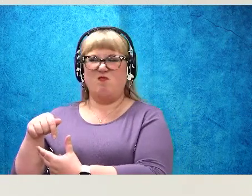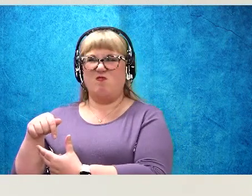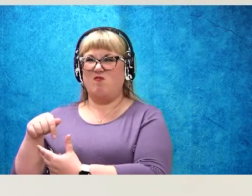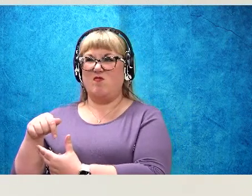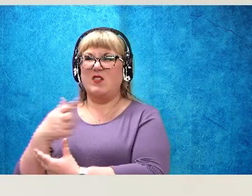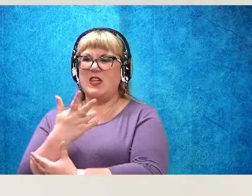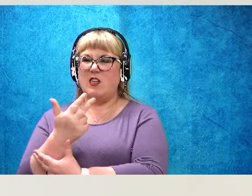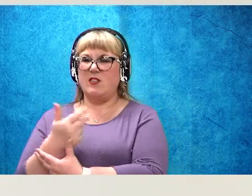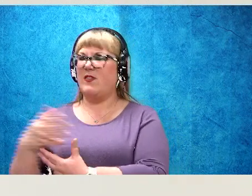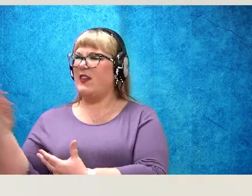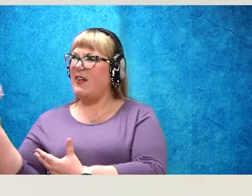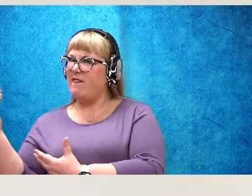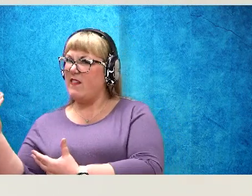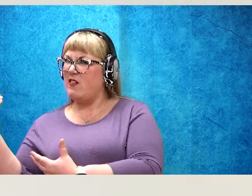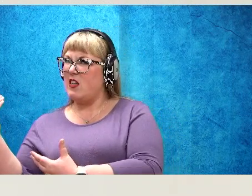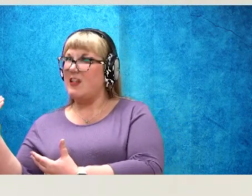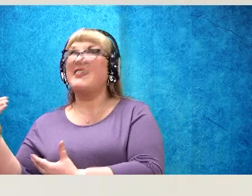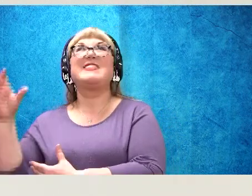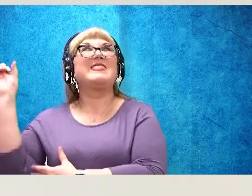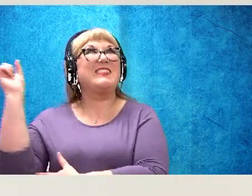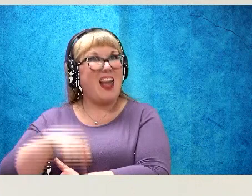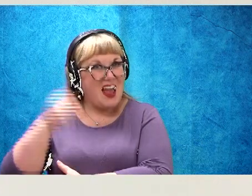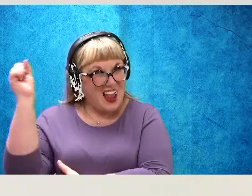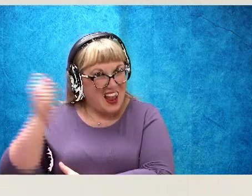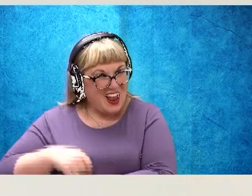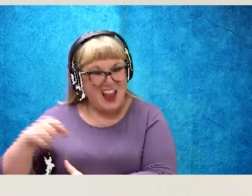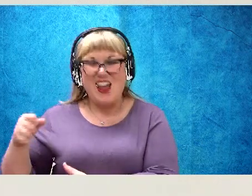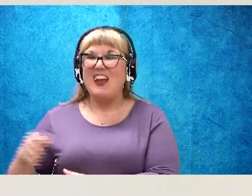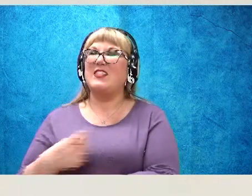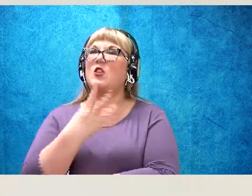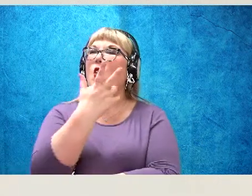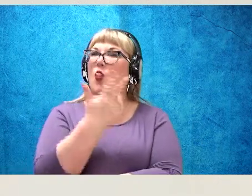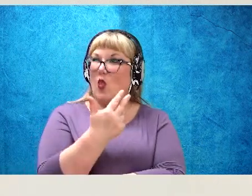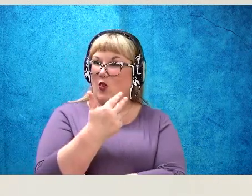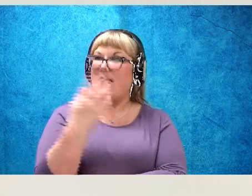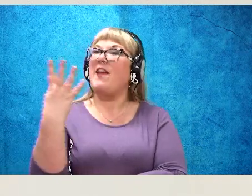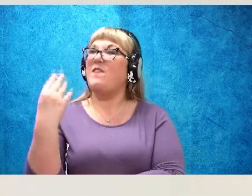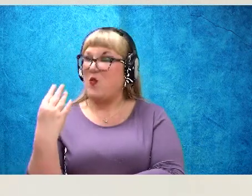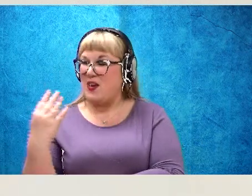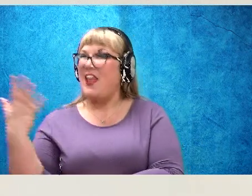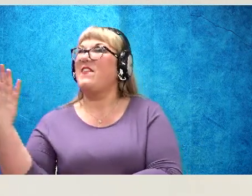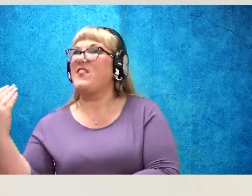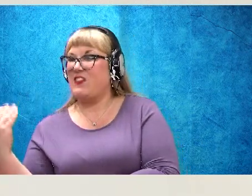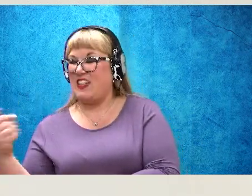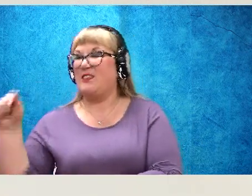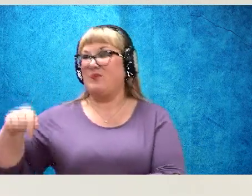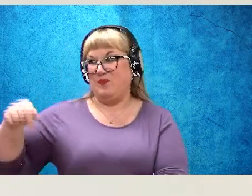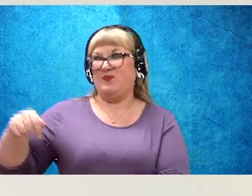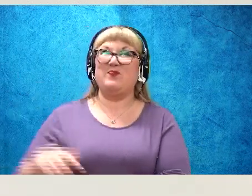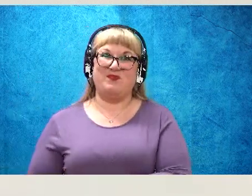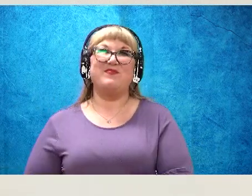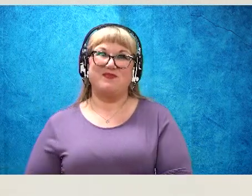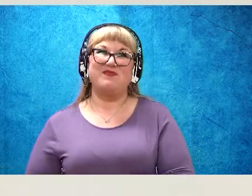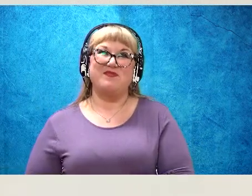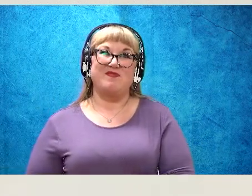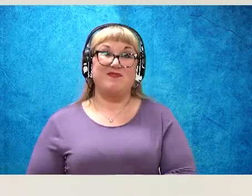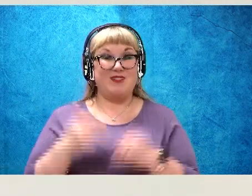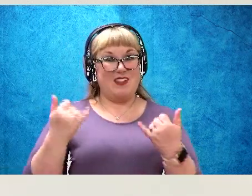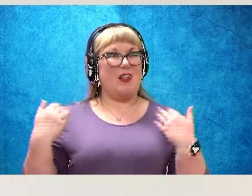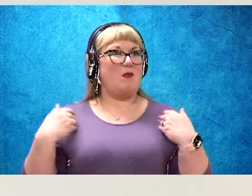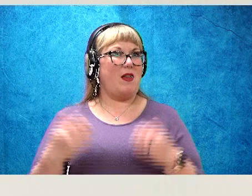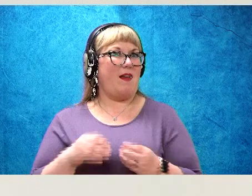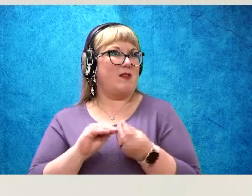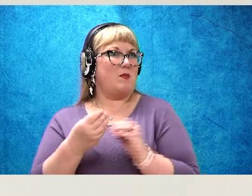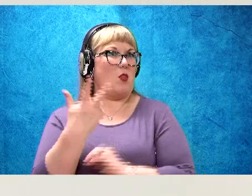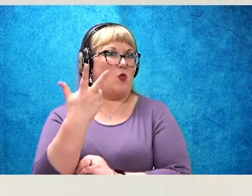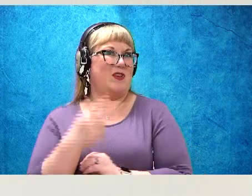there. 13 and 15? That's right, that's where it goes. So we'll put 14 there. Now we have number